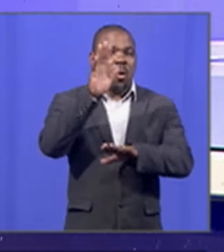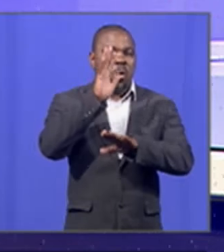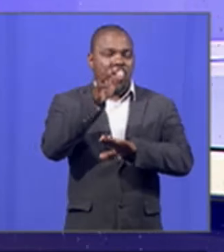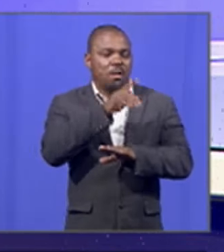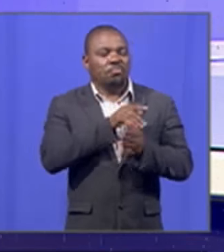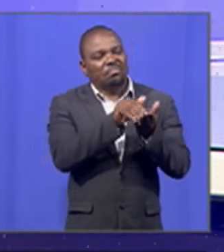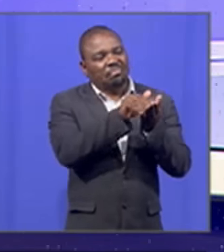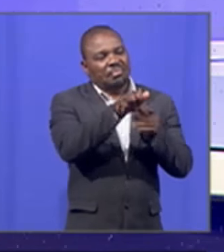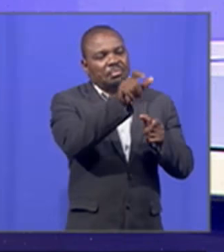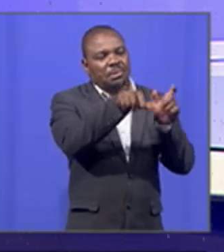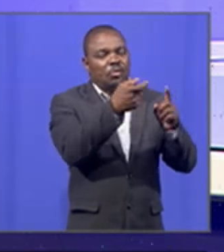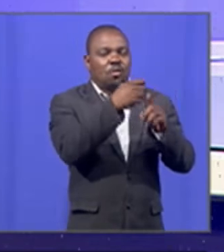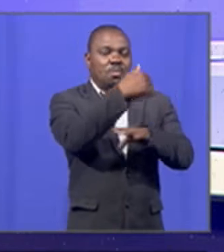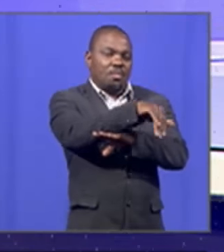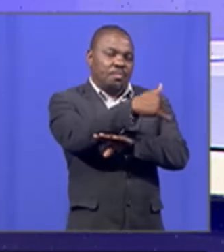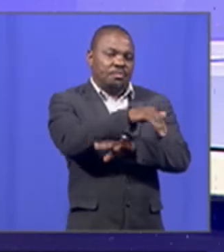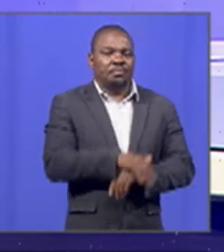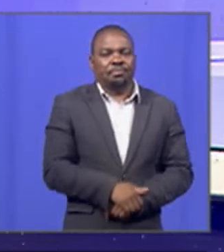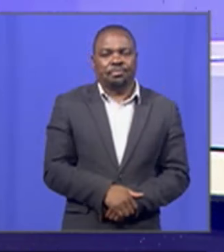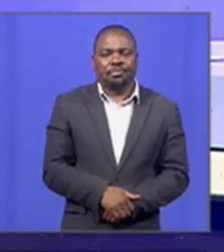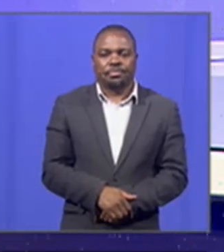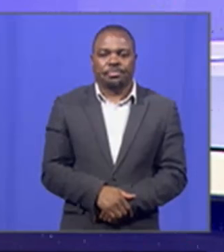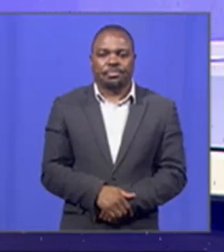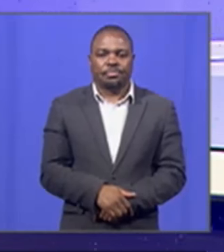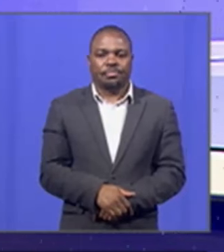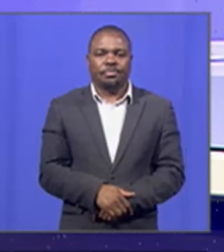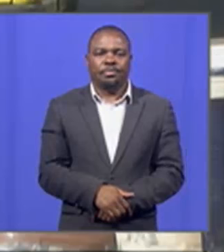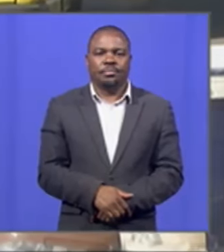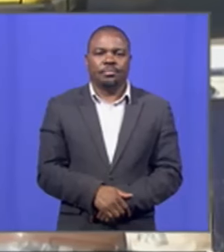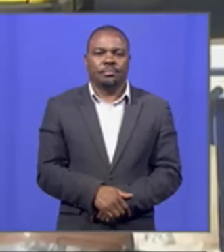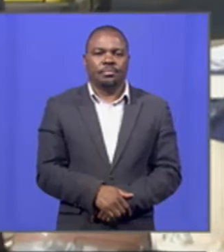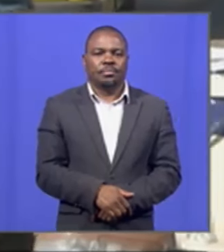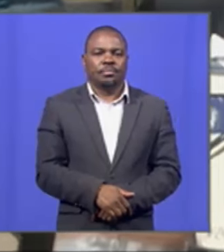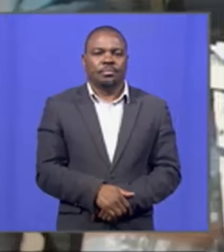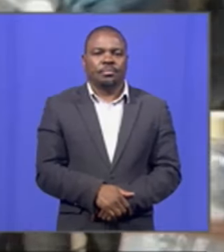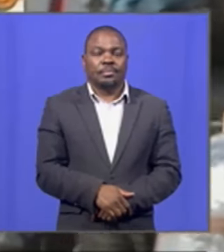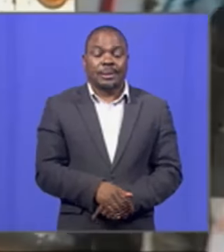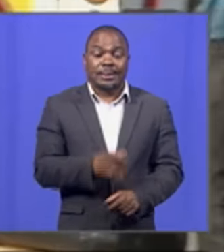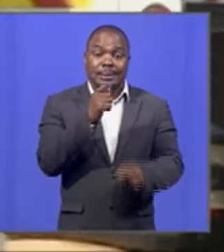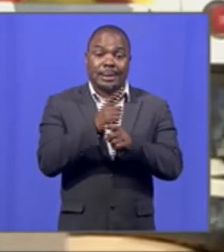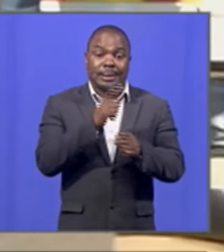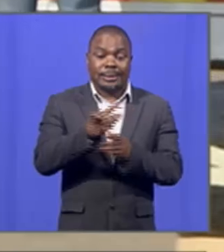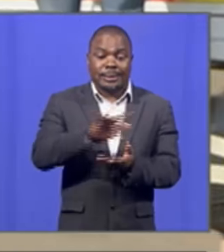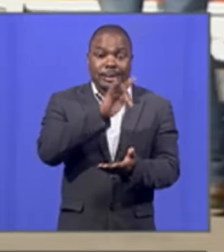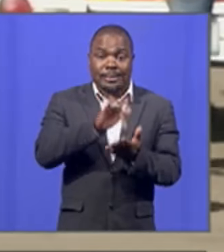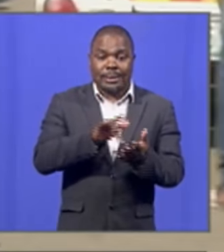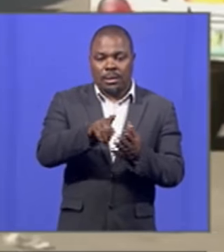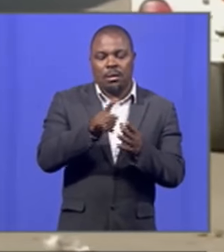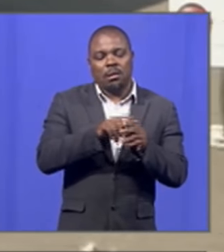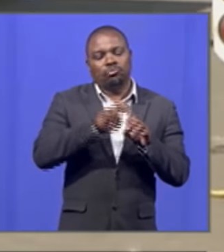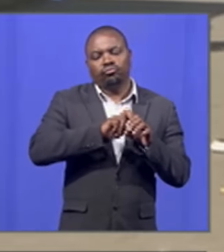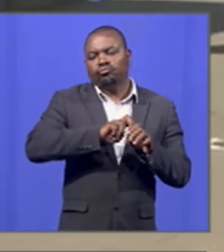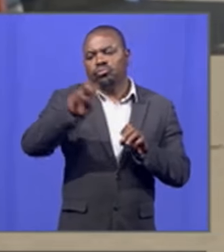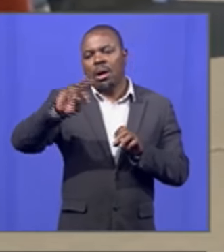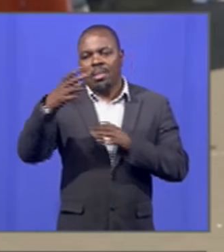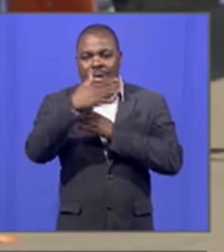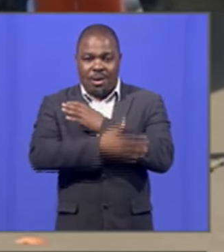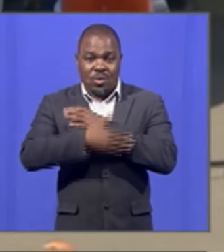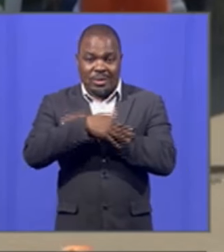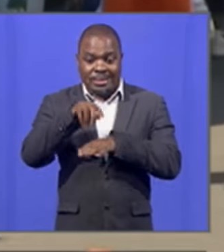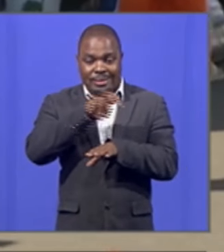le bafaladi bao ba senago mangwalo a maleba. Ya di-taxi ya Rustenburg ya maeto a kgabaganya melelwane e